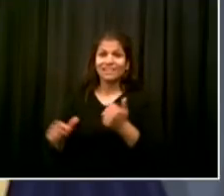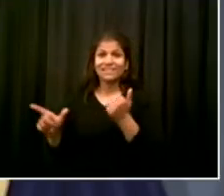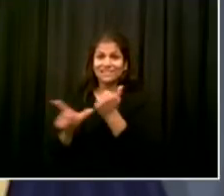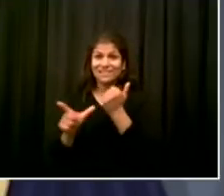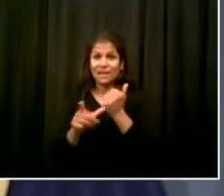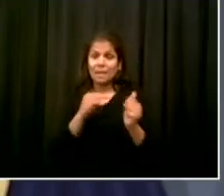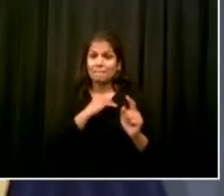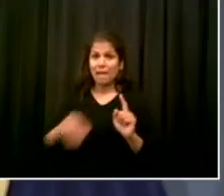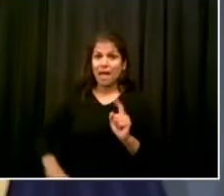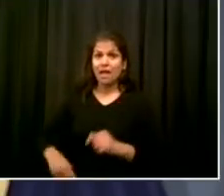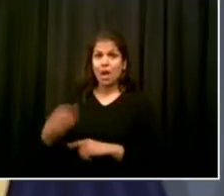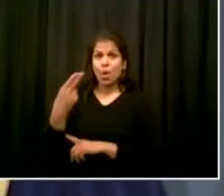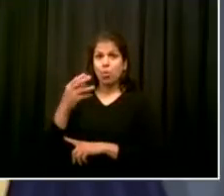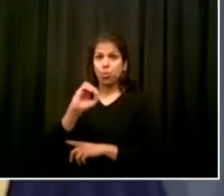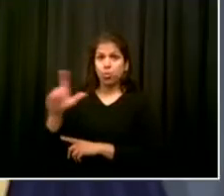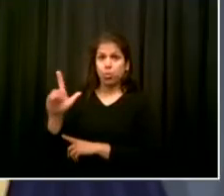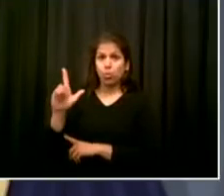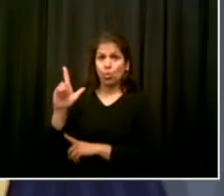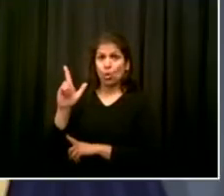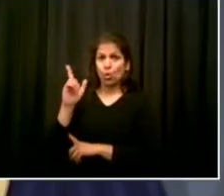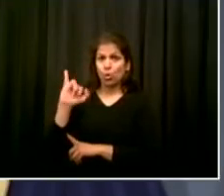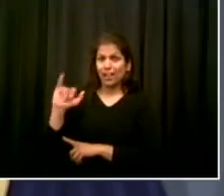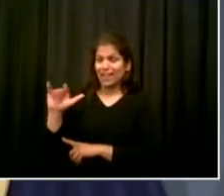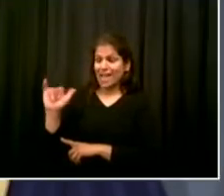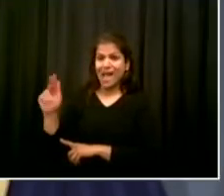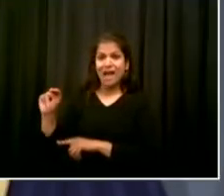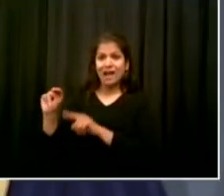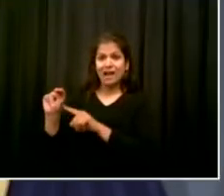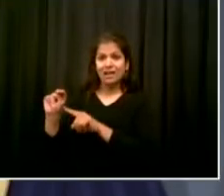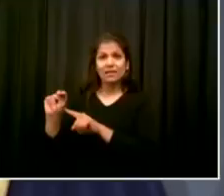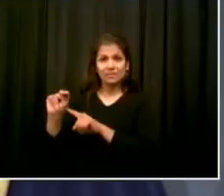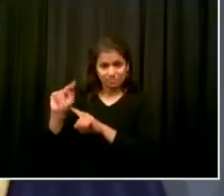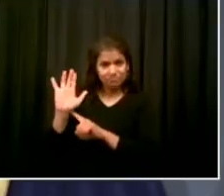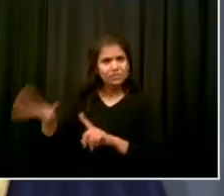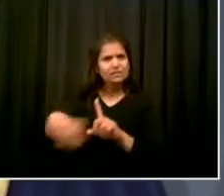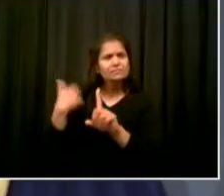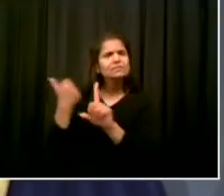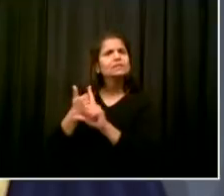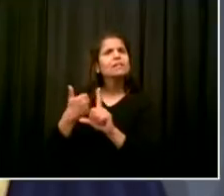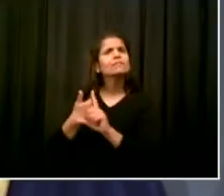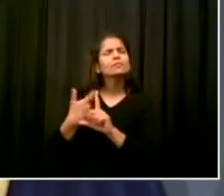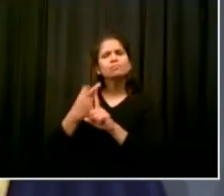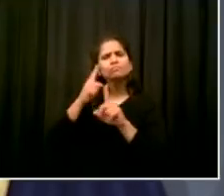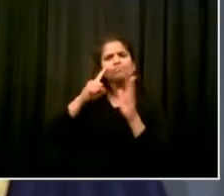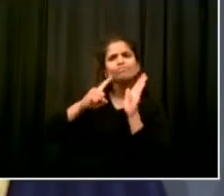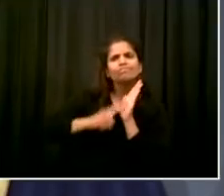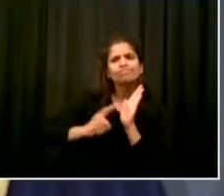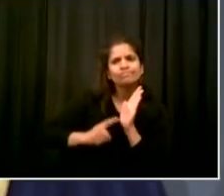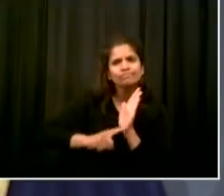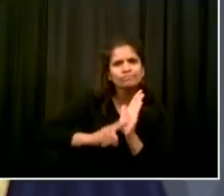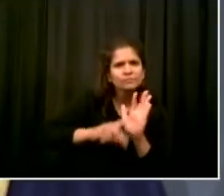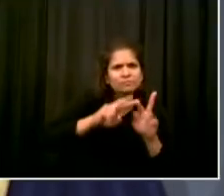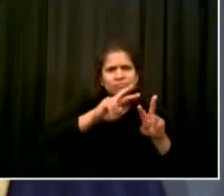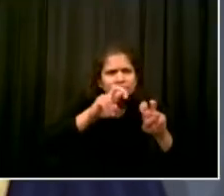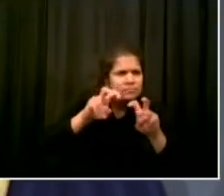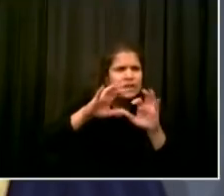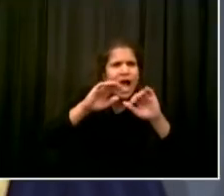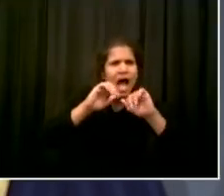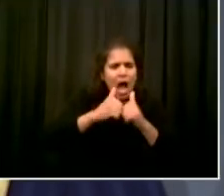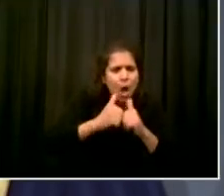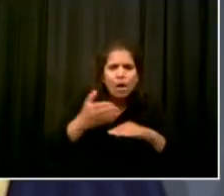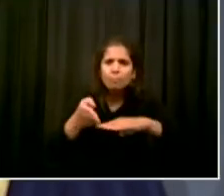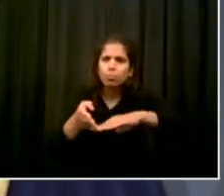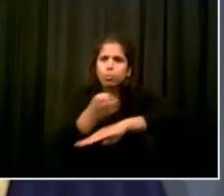something we need to evaluate in a thoughtful process with all the stakeholders and then decide if there's the right time to take the next step.